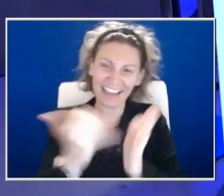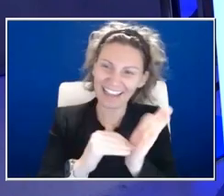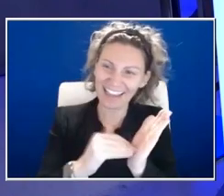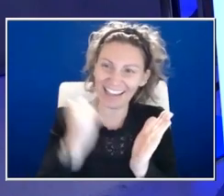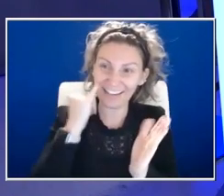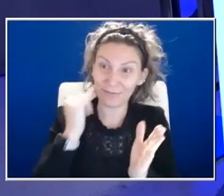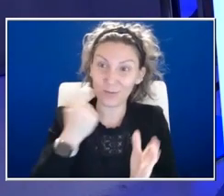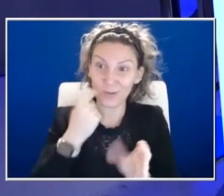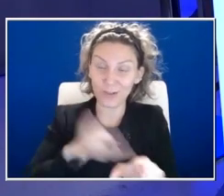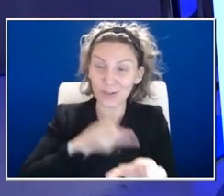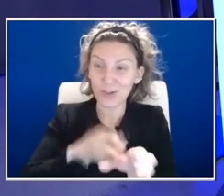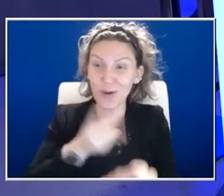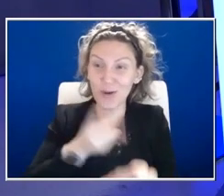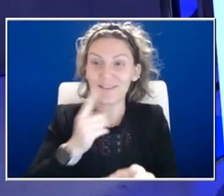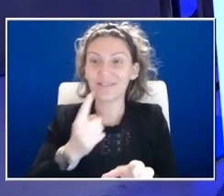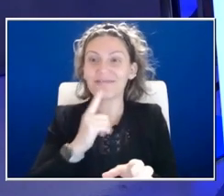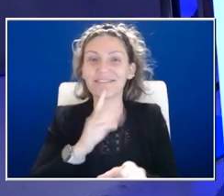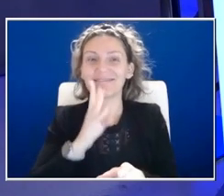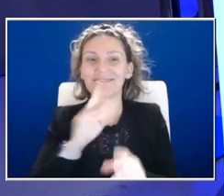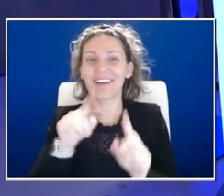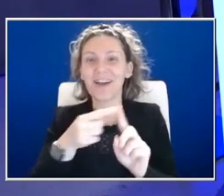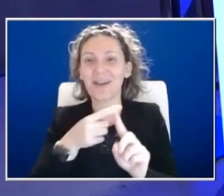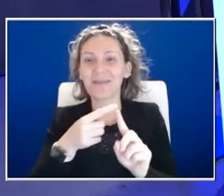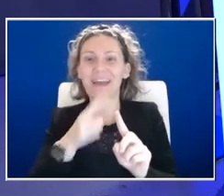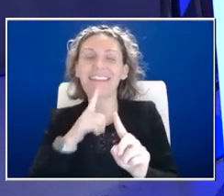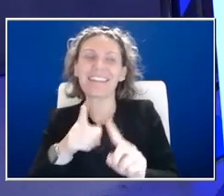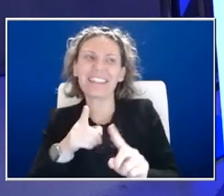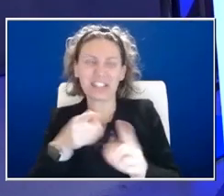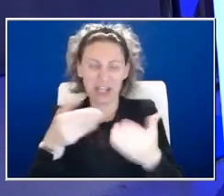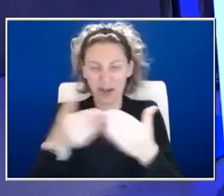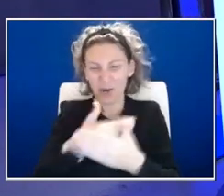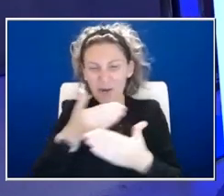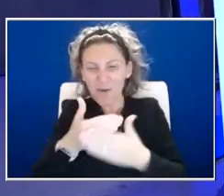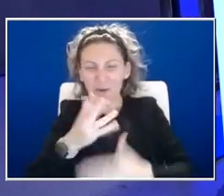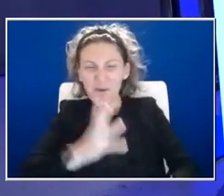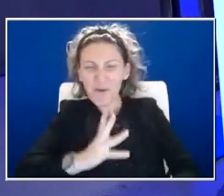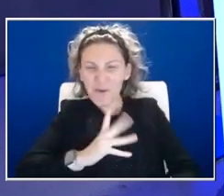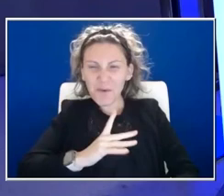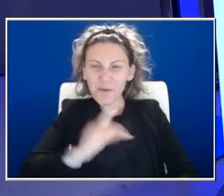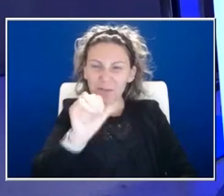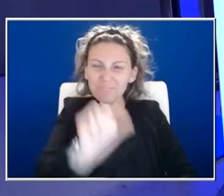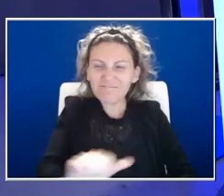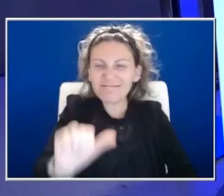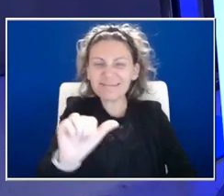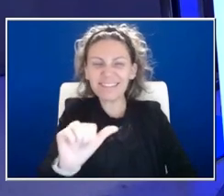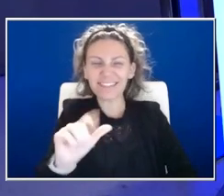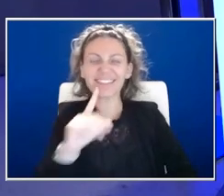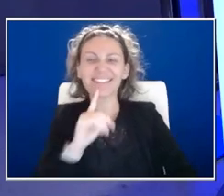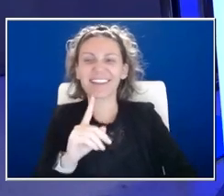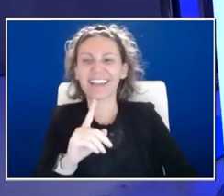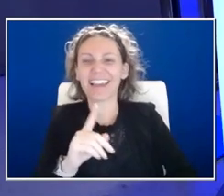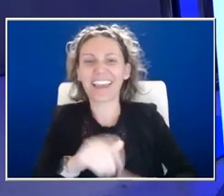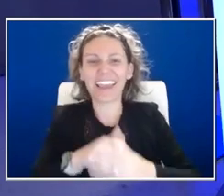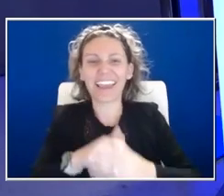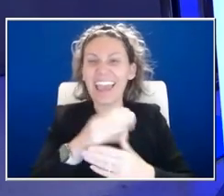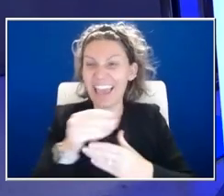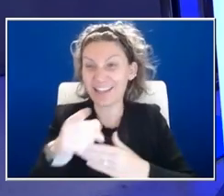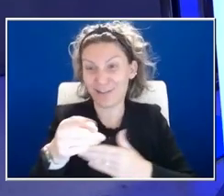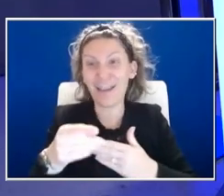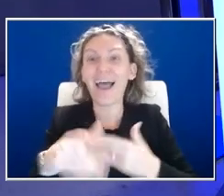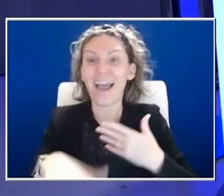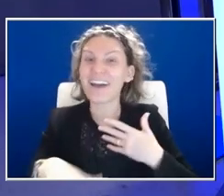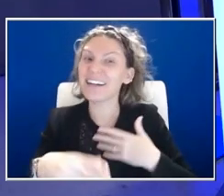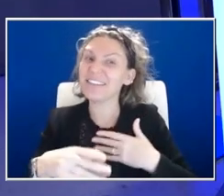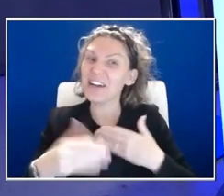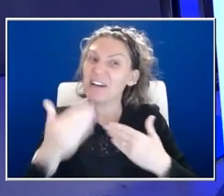talking about this brand new slick sports car. He's trying to figure out. So I go, I think you've got another good decade in you, right?